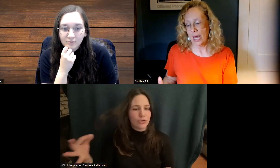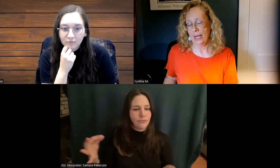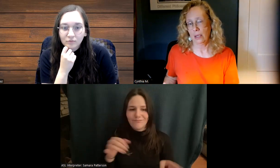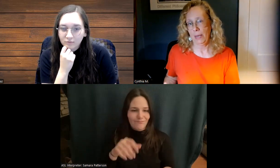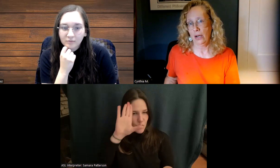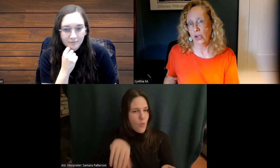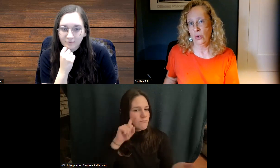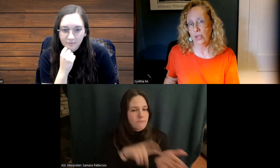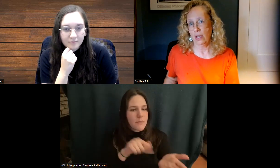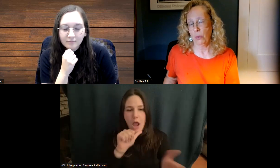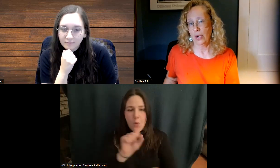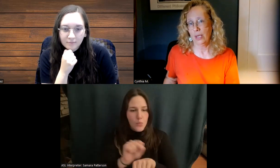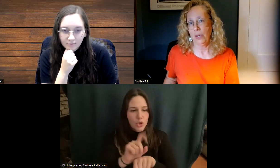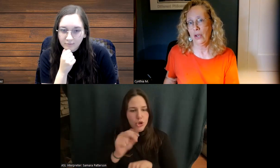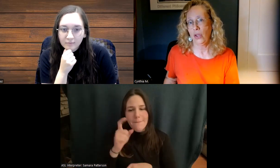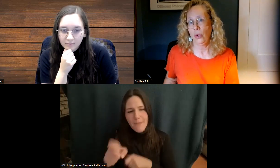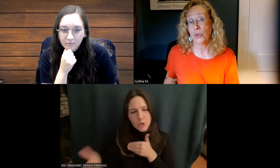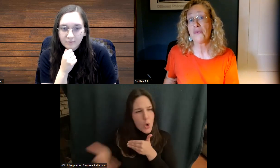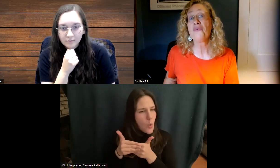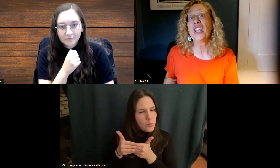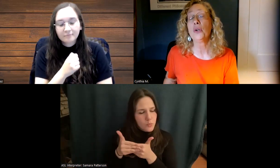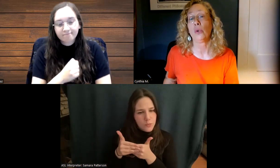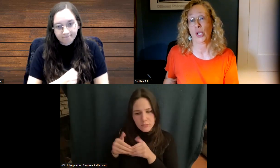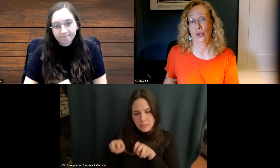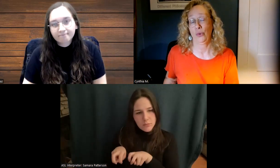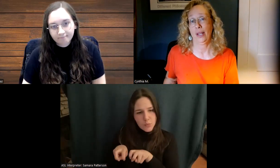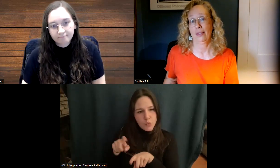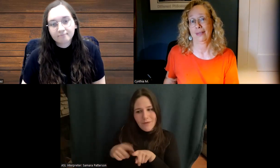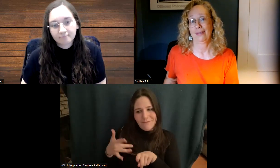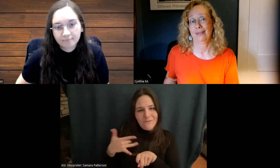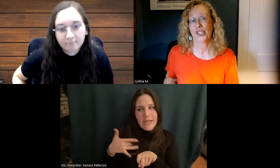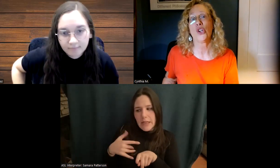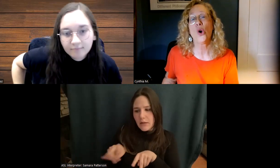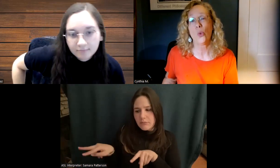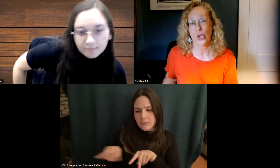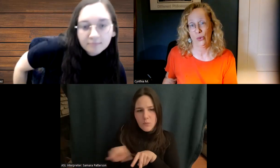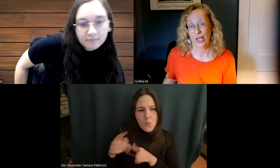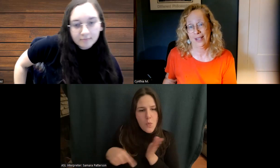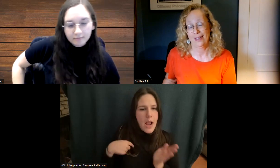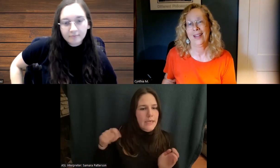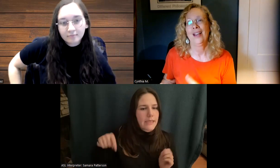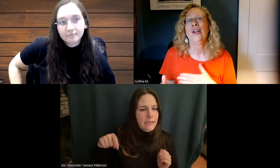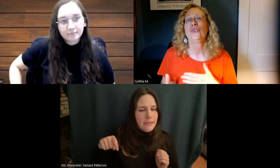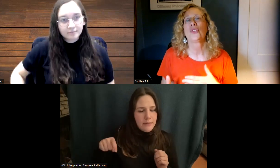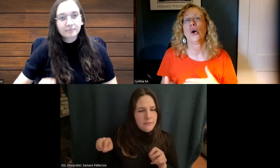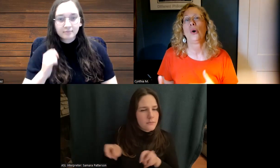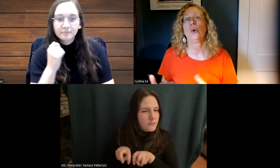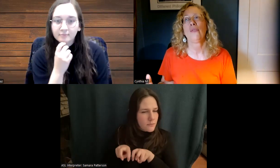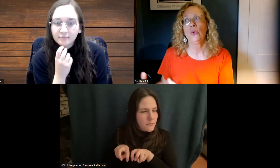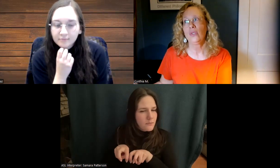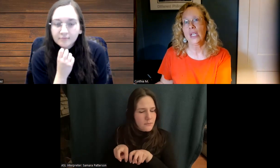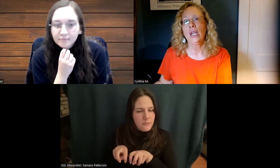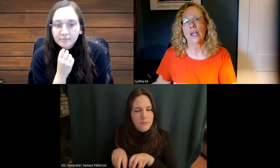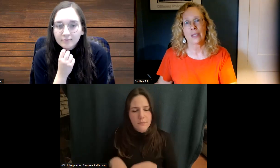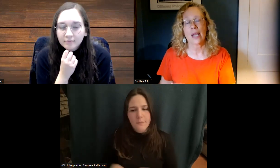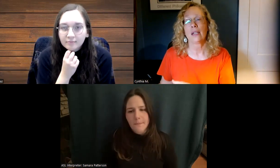dog has to be in close enough proximity to you to feel what you need, to know what you need. So if